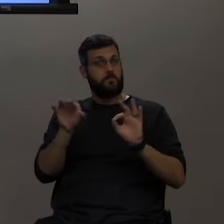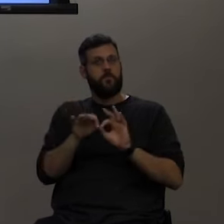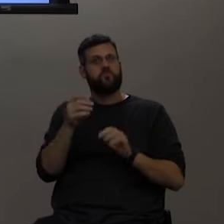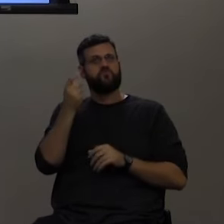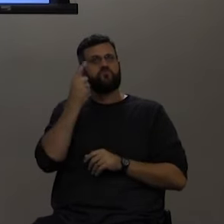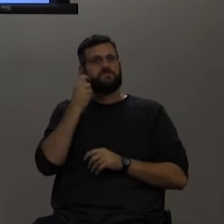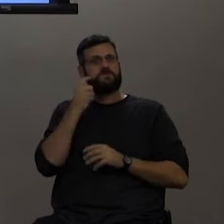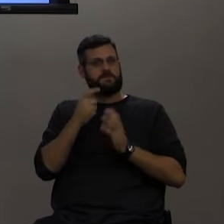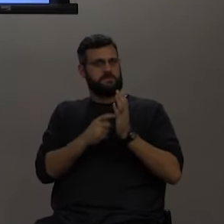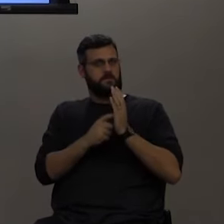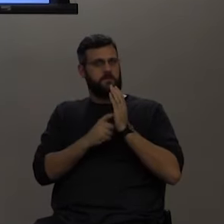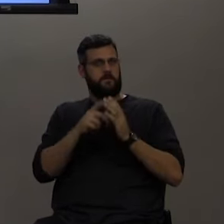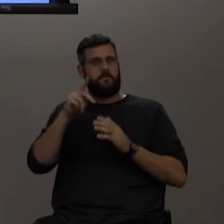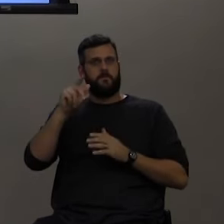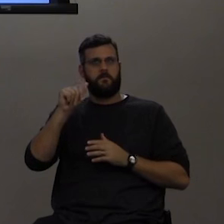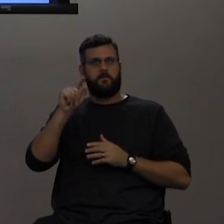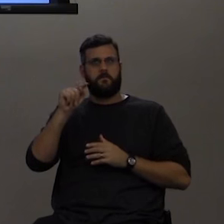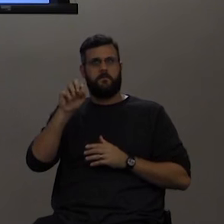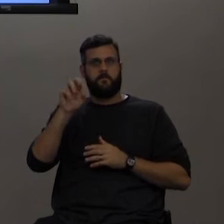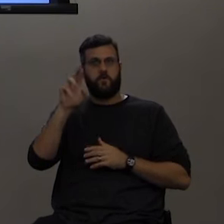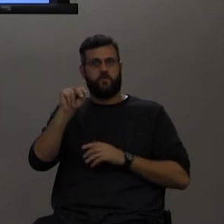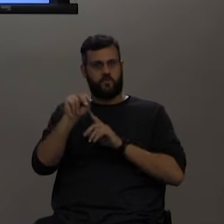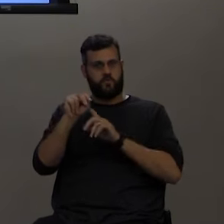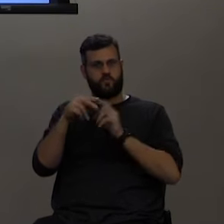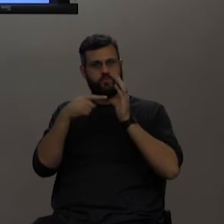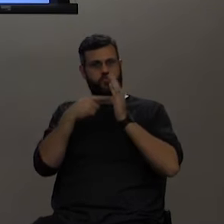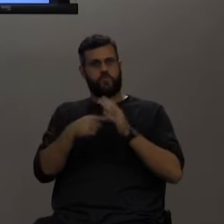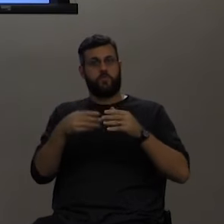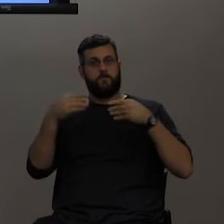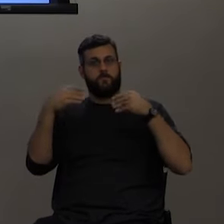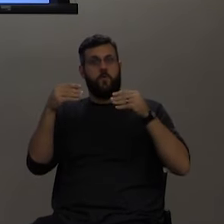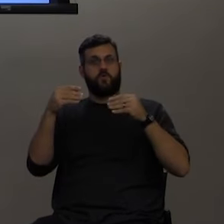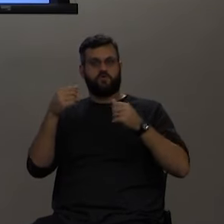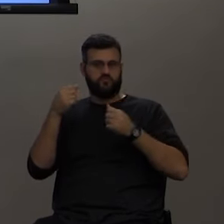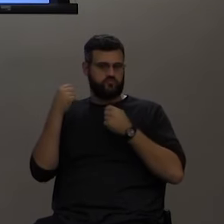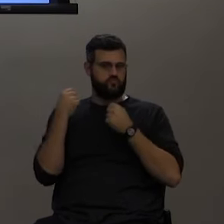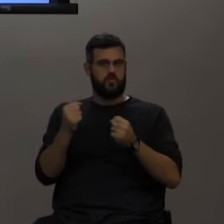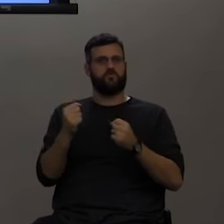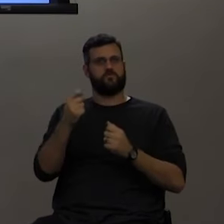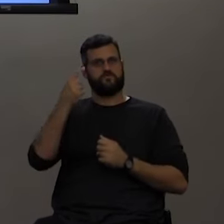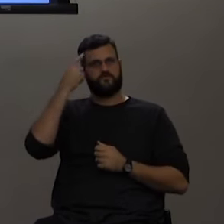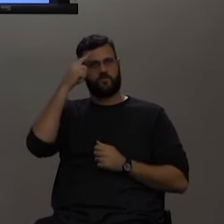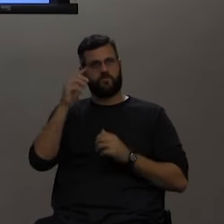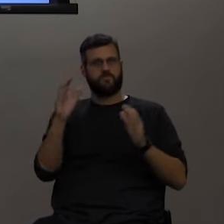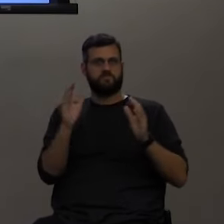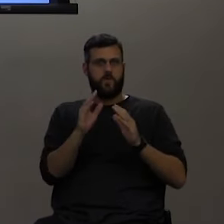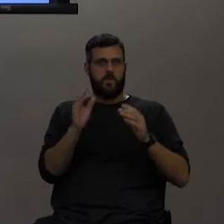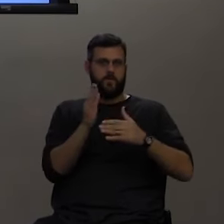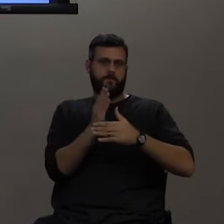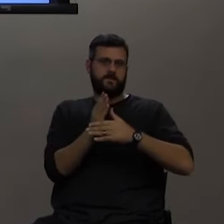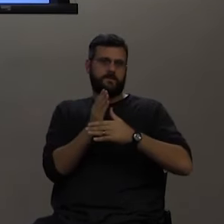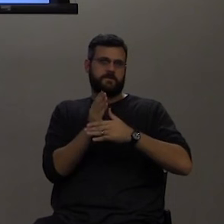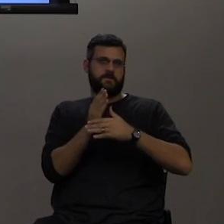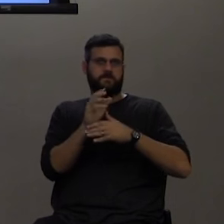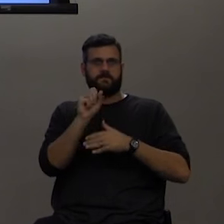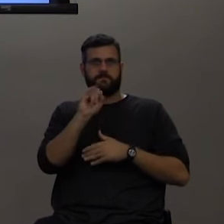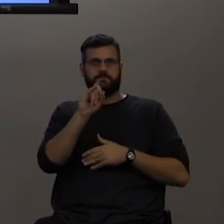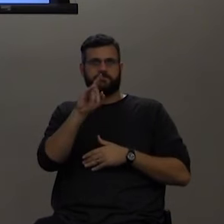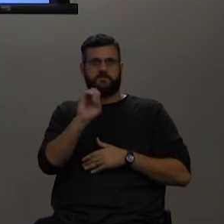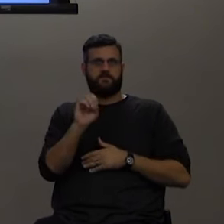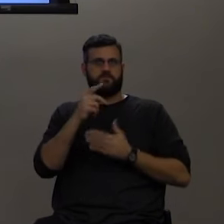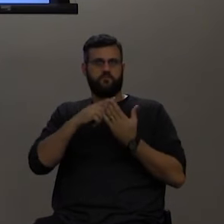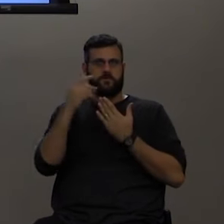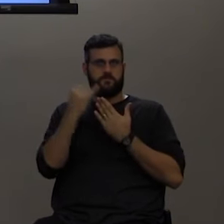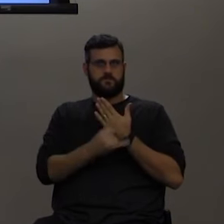recent demand patterns indicate that the market is strongest for a small to mid-sized project. In fact, a lot of